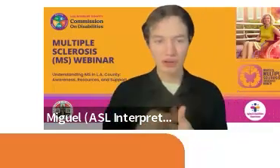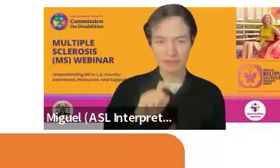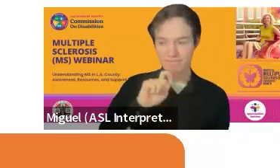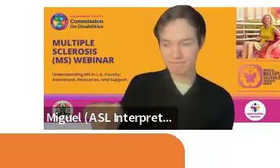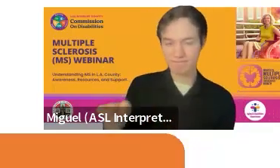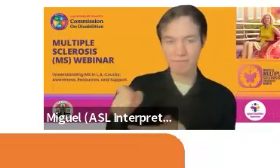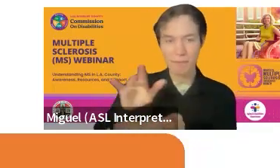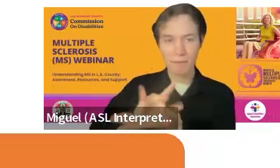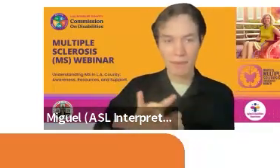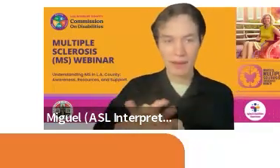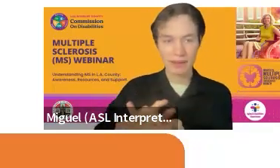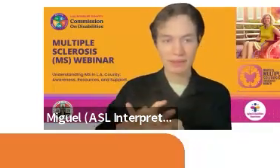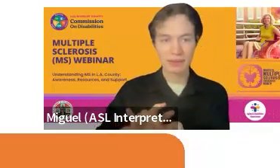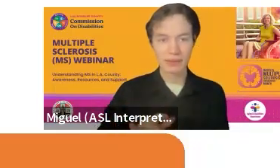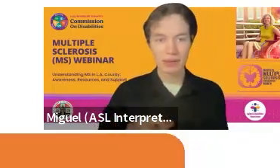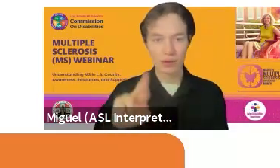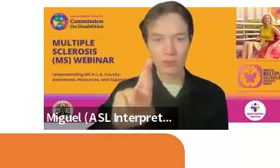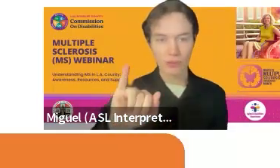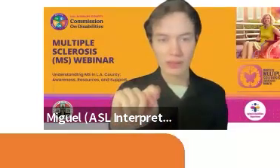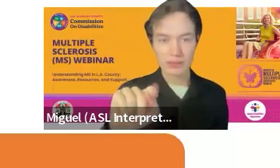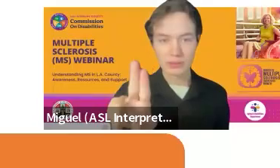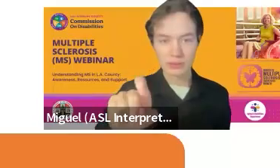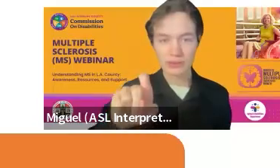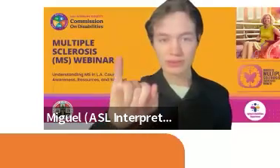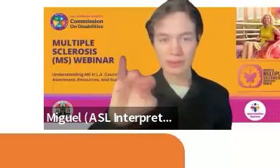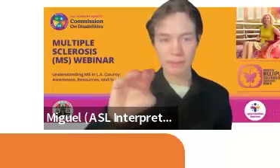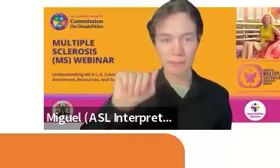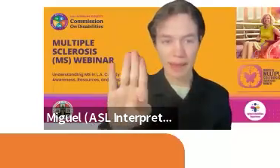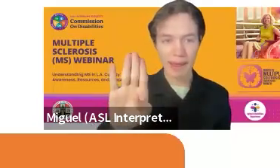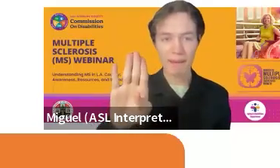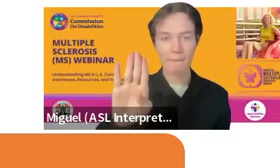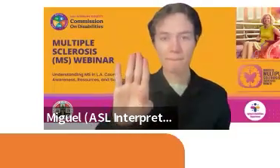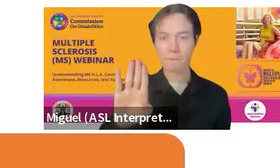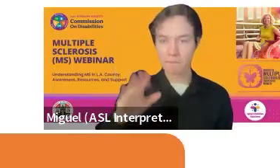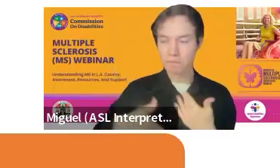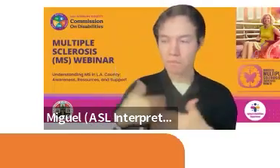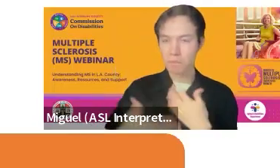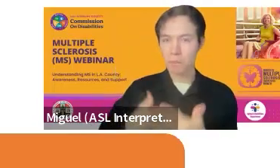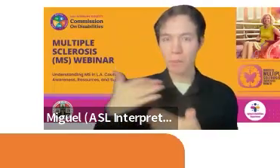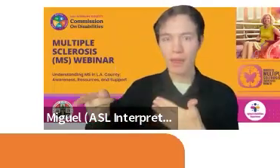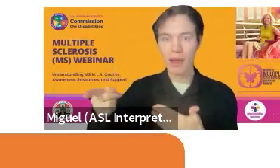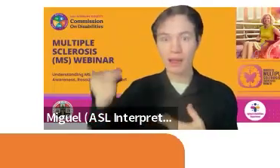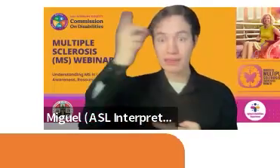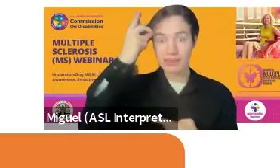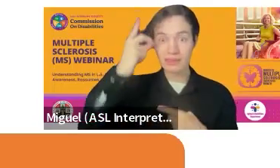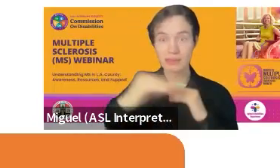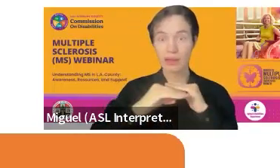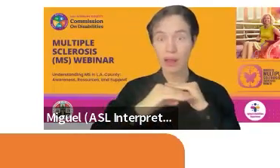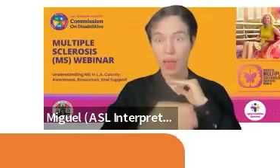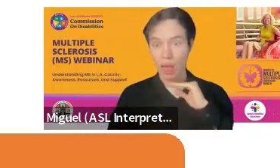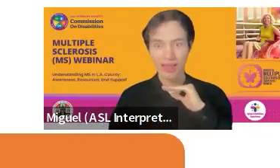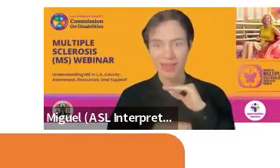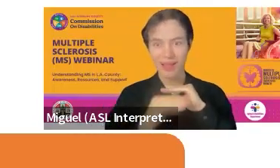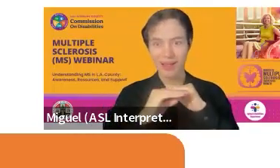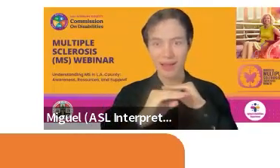possible. And fortunately, this led to disease stabilization. And he's actually been relapse free for the past